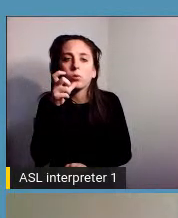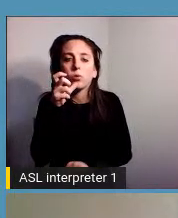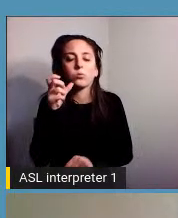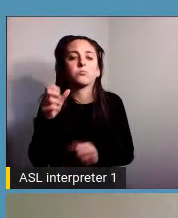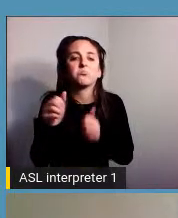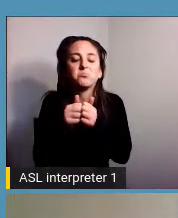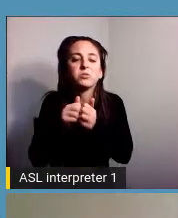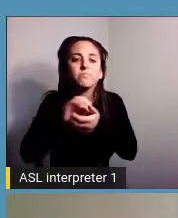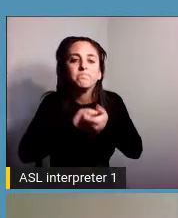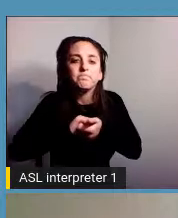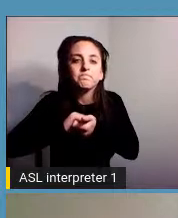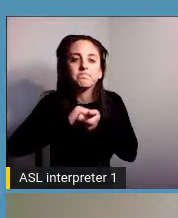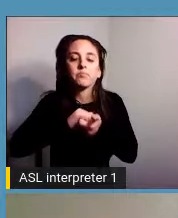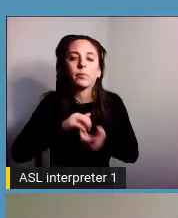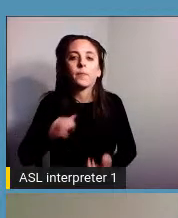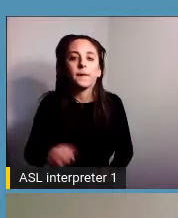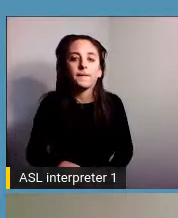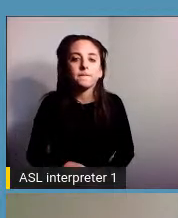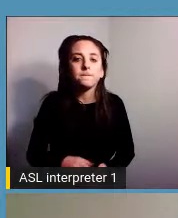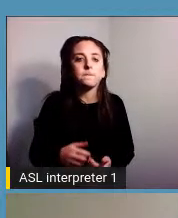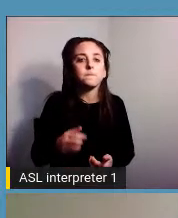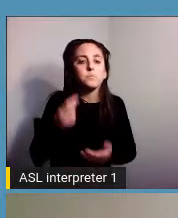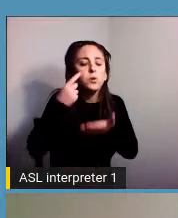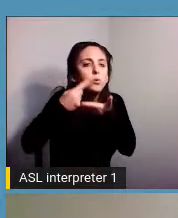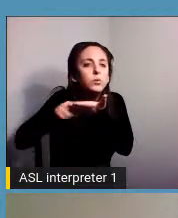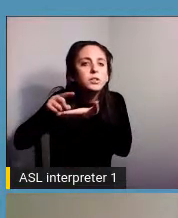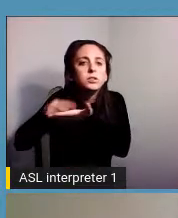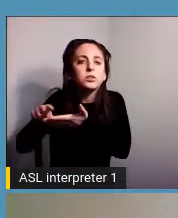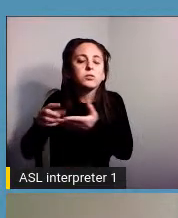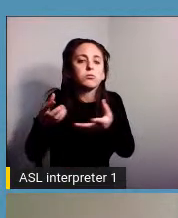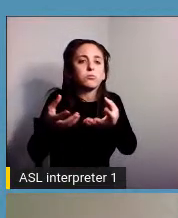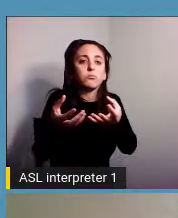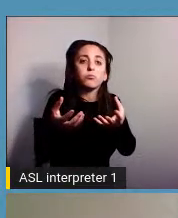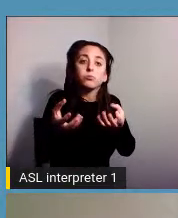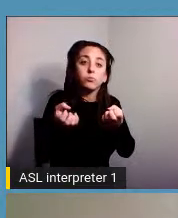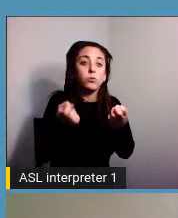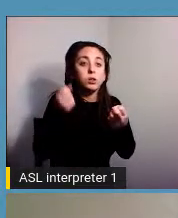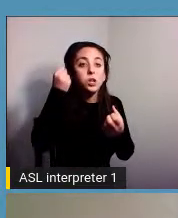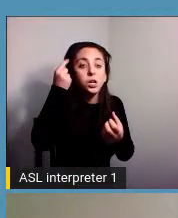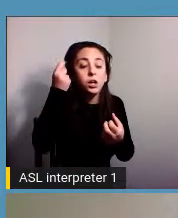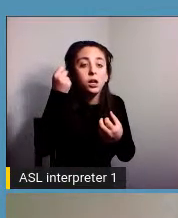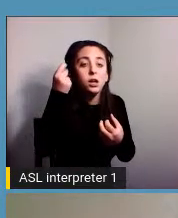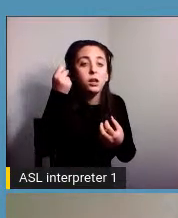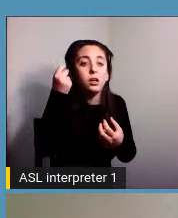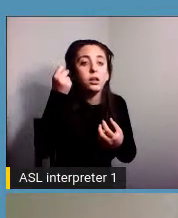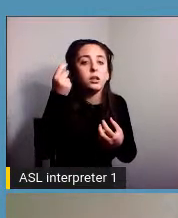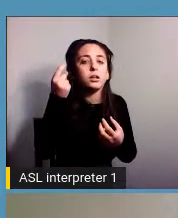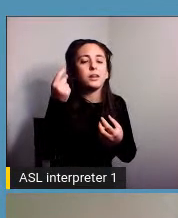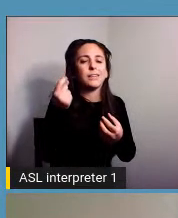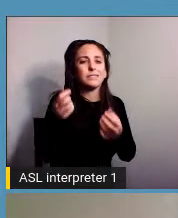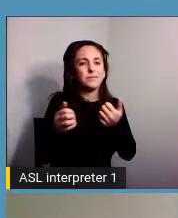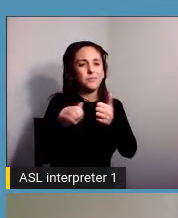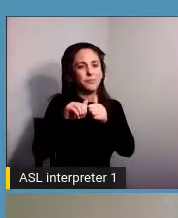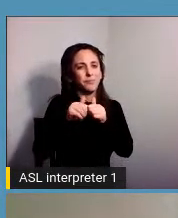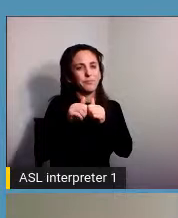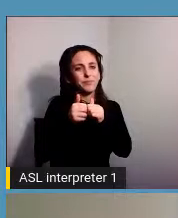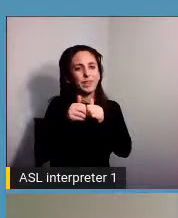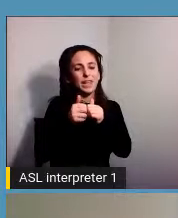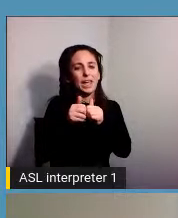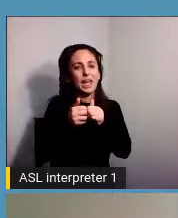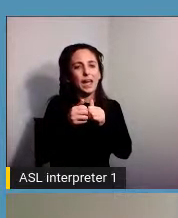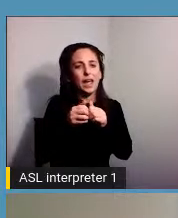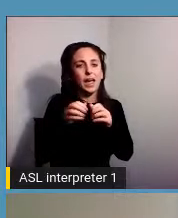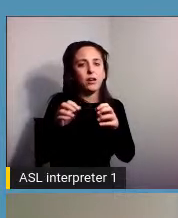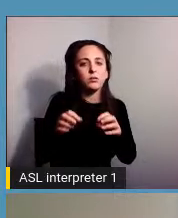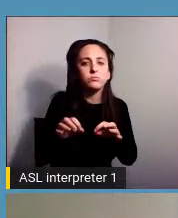are weavers really wanted to understand how the weaving was done. This particular sail is over